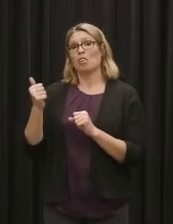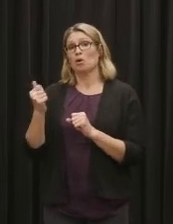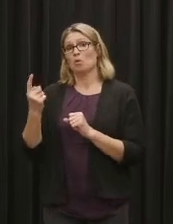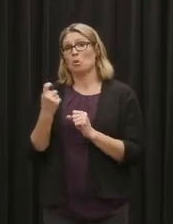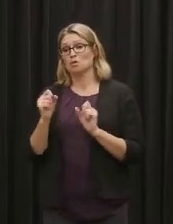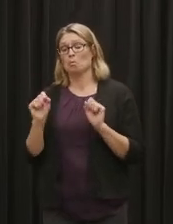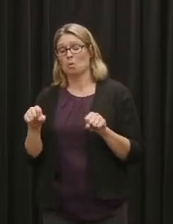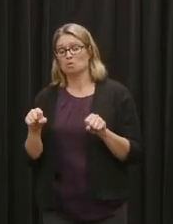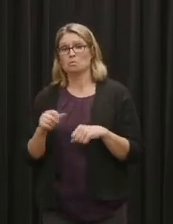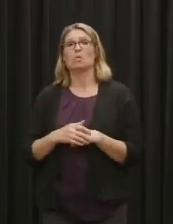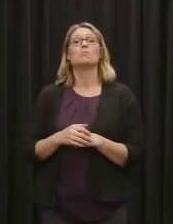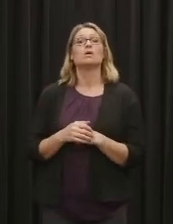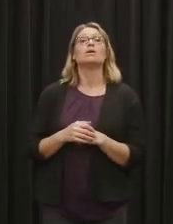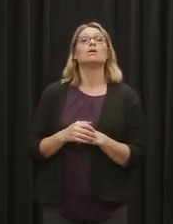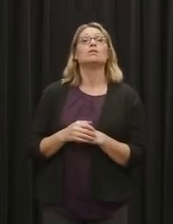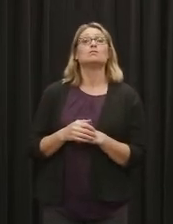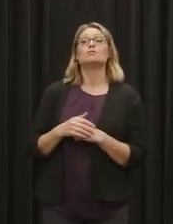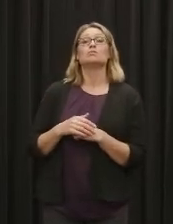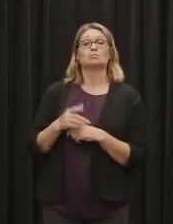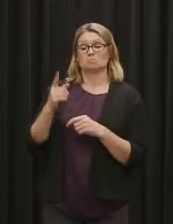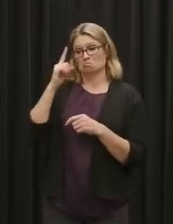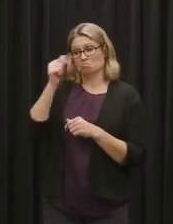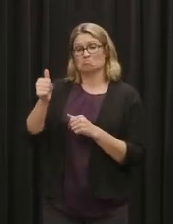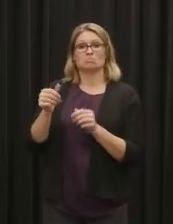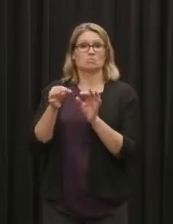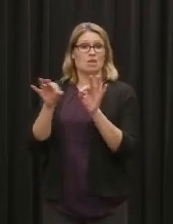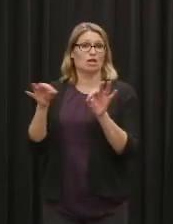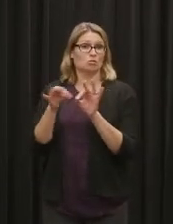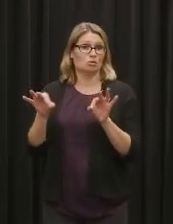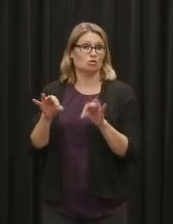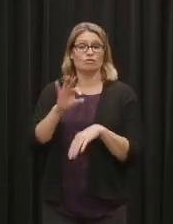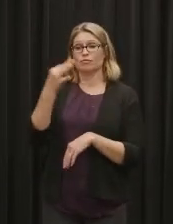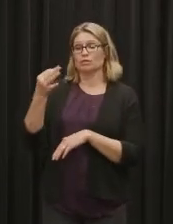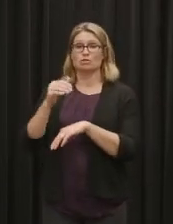You have the right to pose your question in the language of your choice.